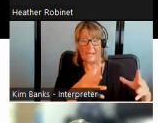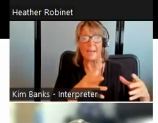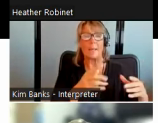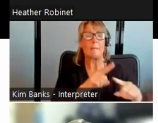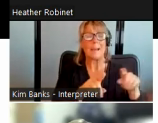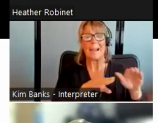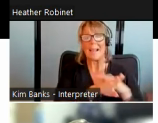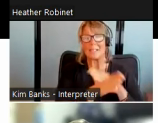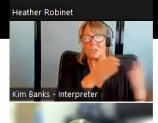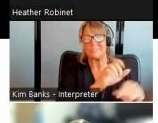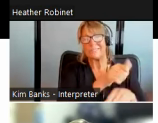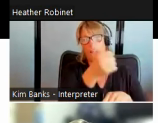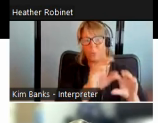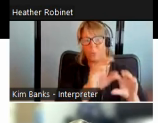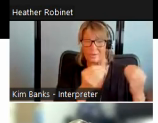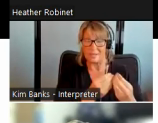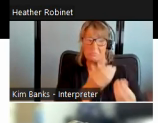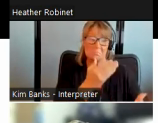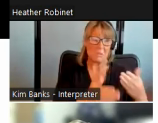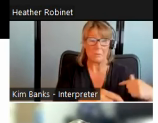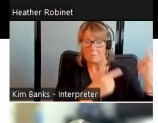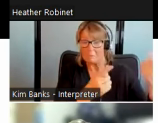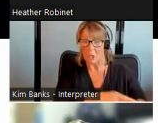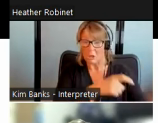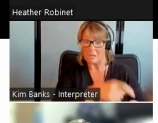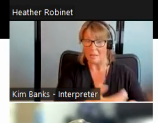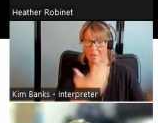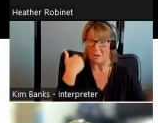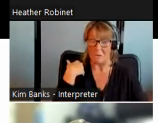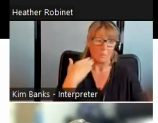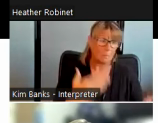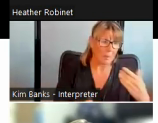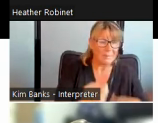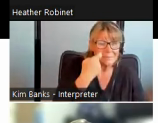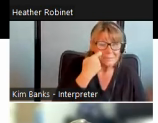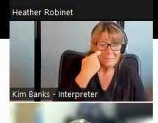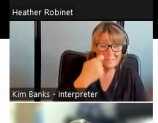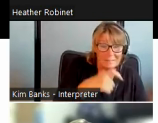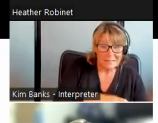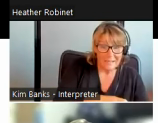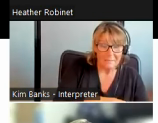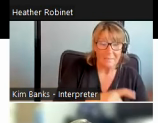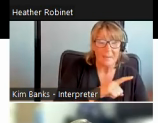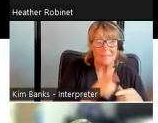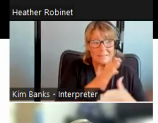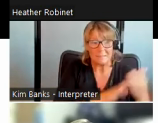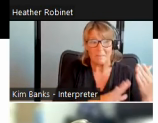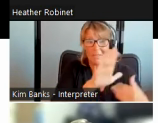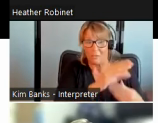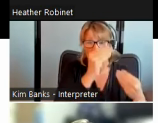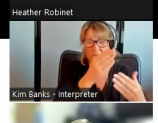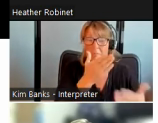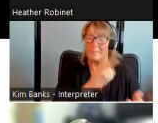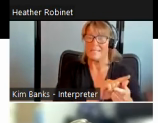it could have been a long time ago. It might have only been a short time ago, but some of their information might